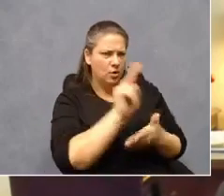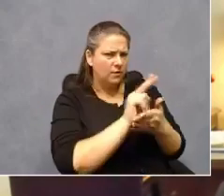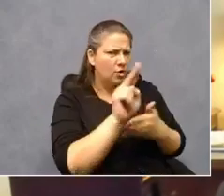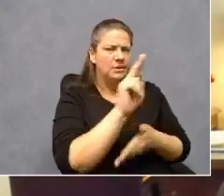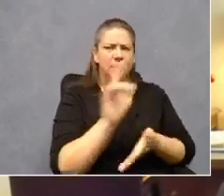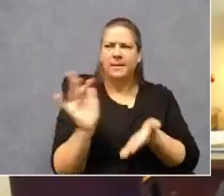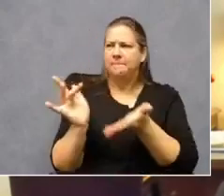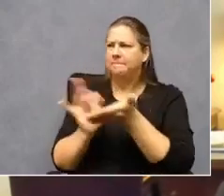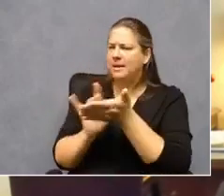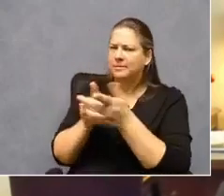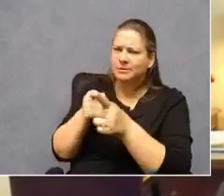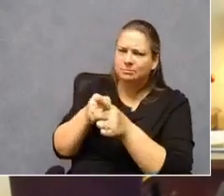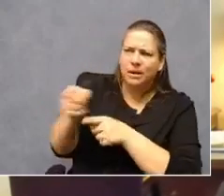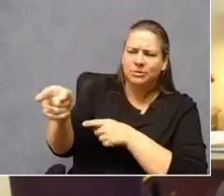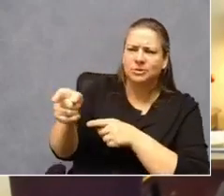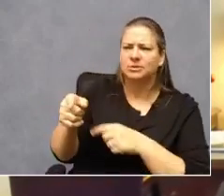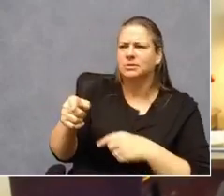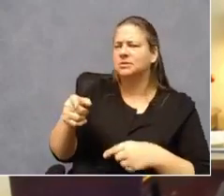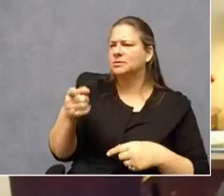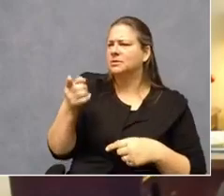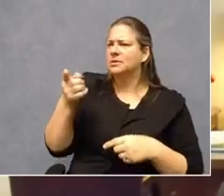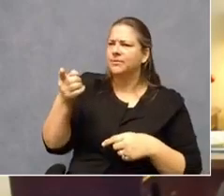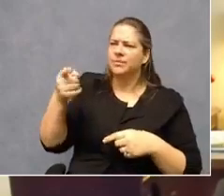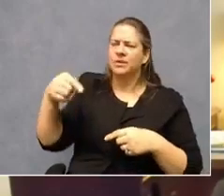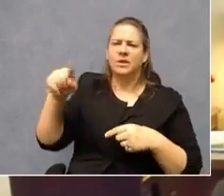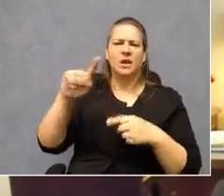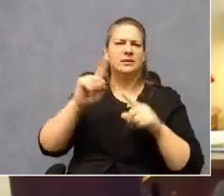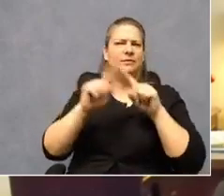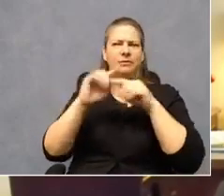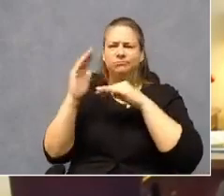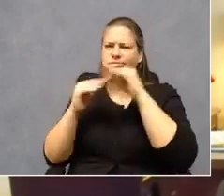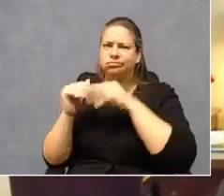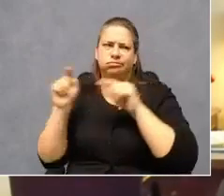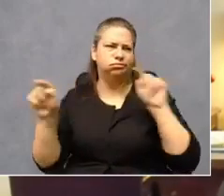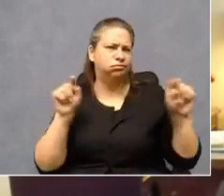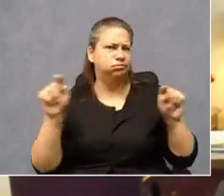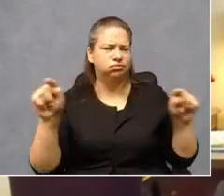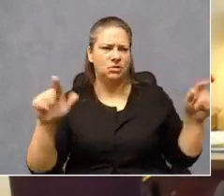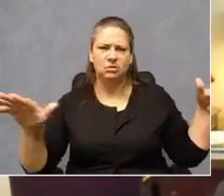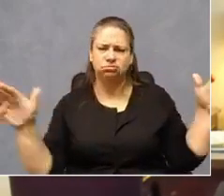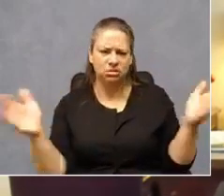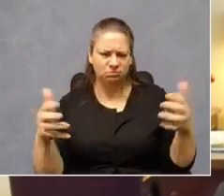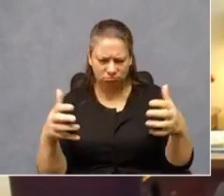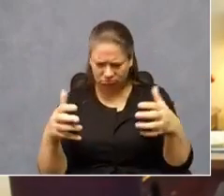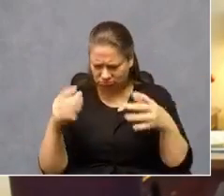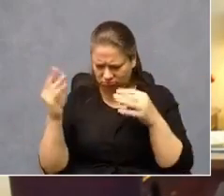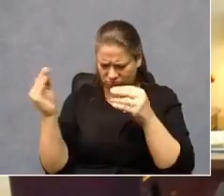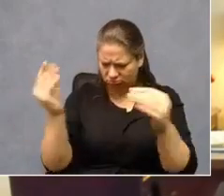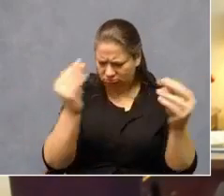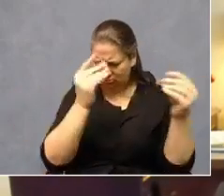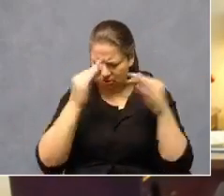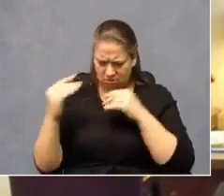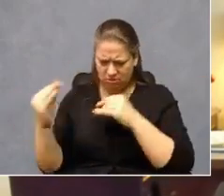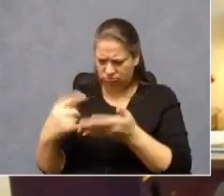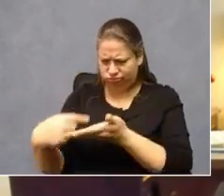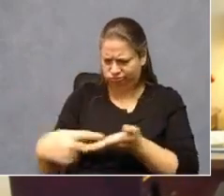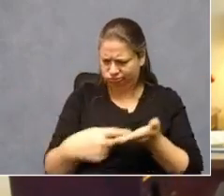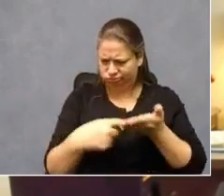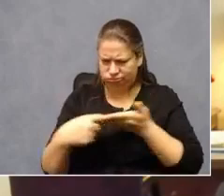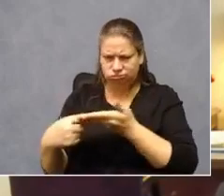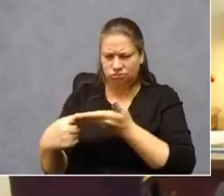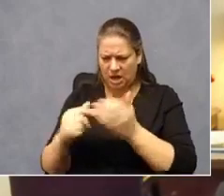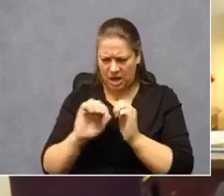from facilities who helped us establish and are helping us work through guidelines that are rational